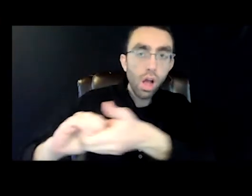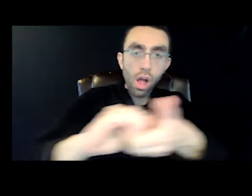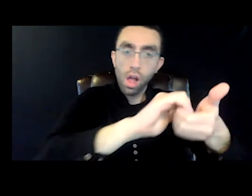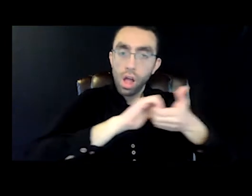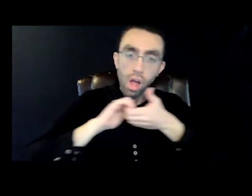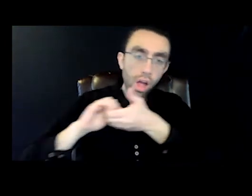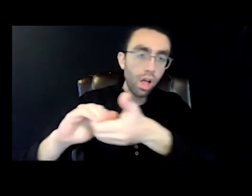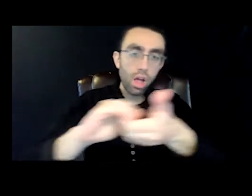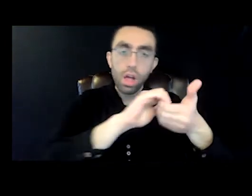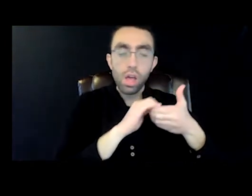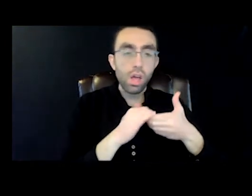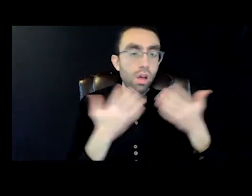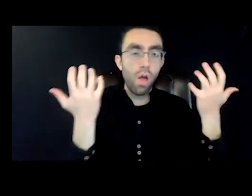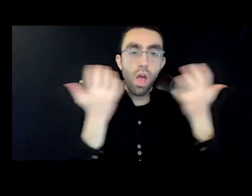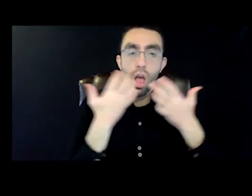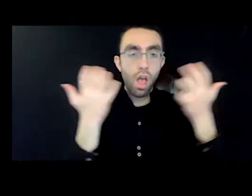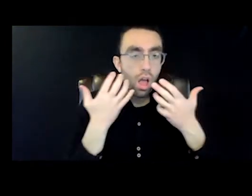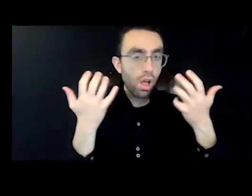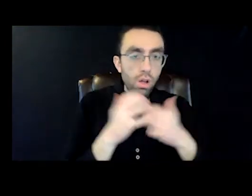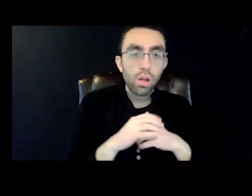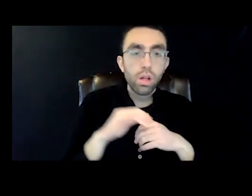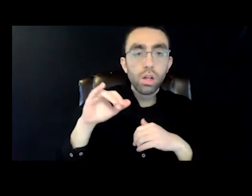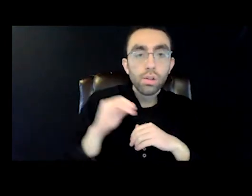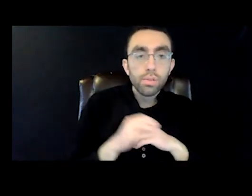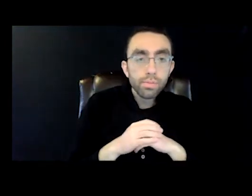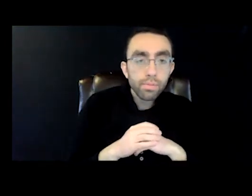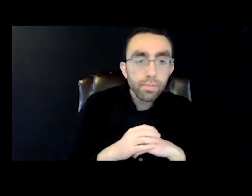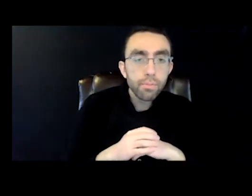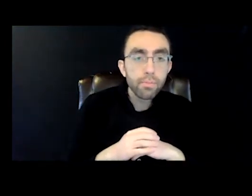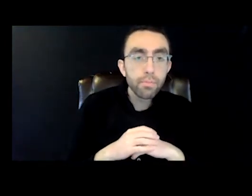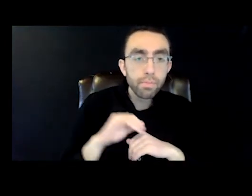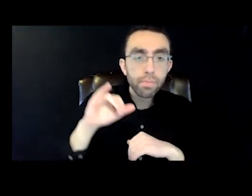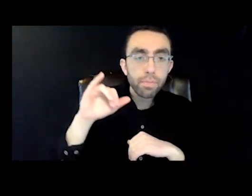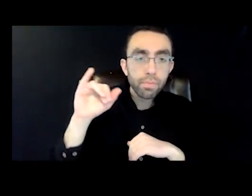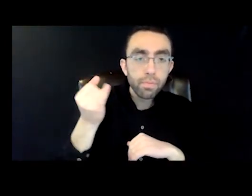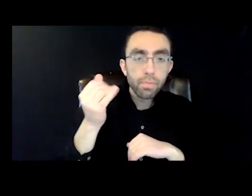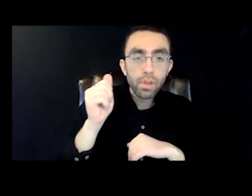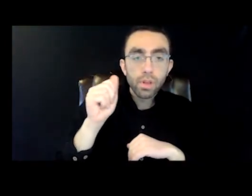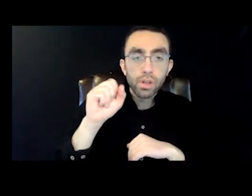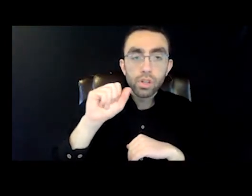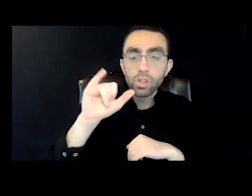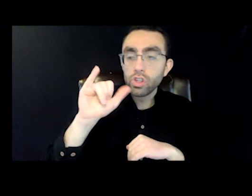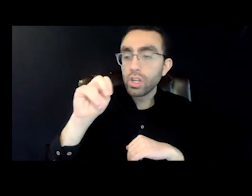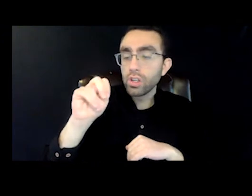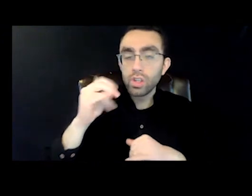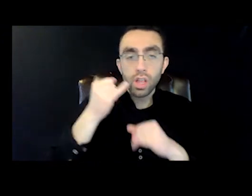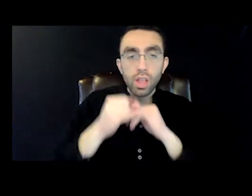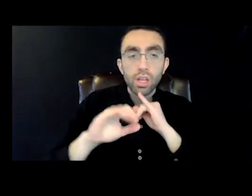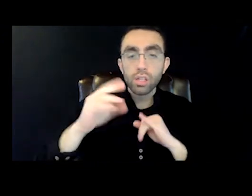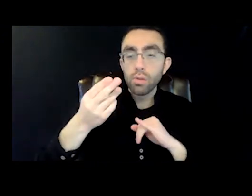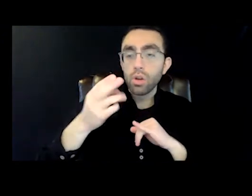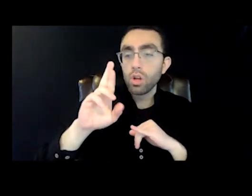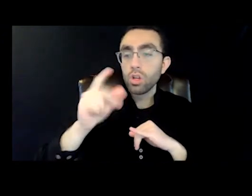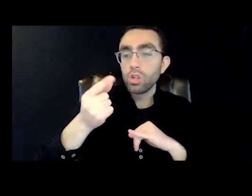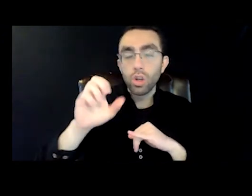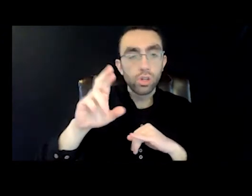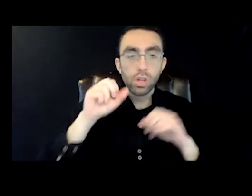Jason Charger is absolutely amazing. If you don't know them, you should check them out. They're an amazing